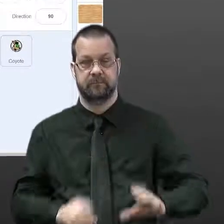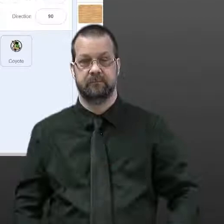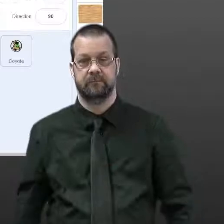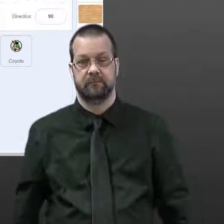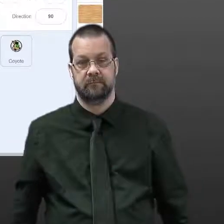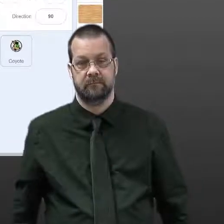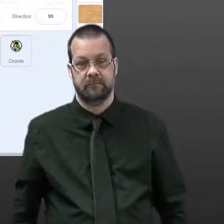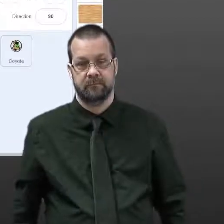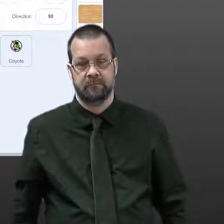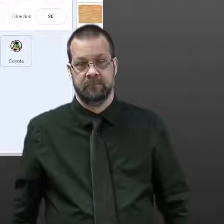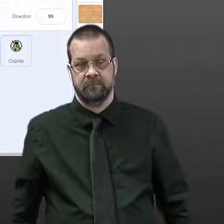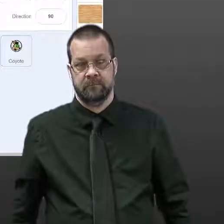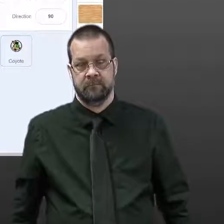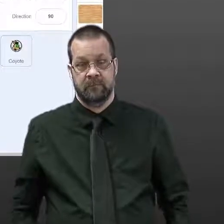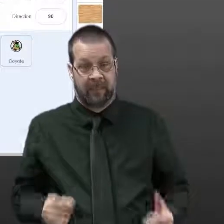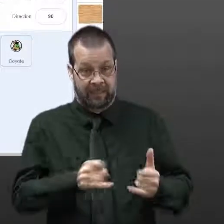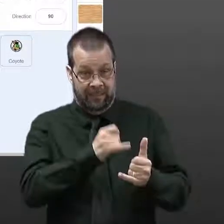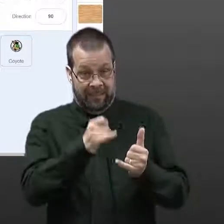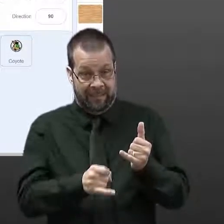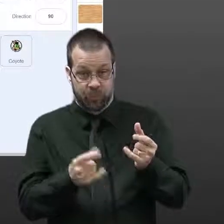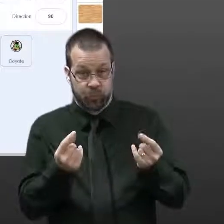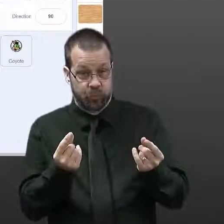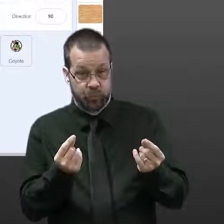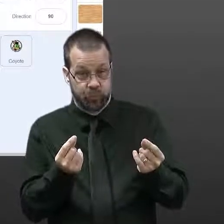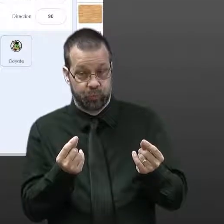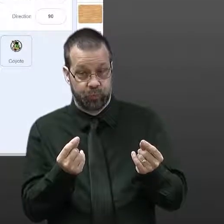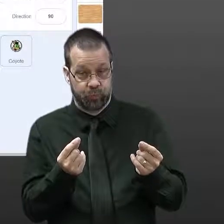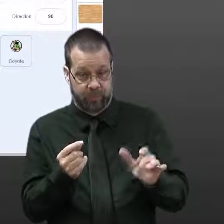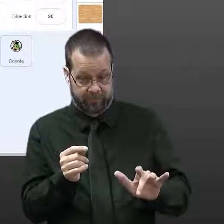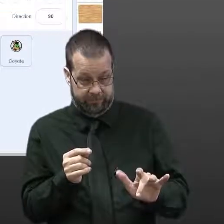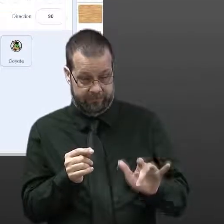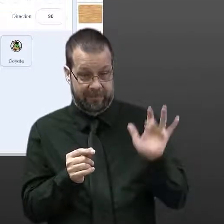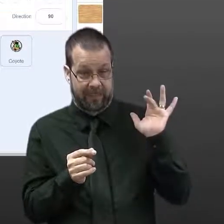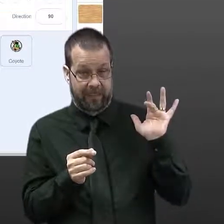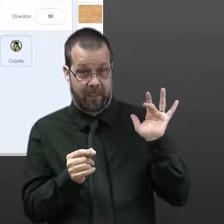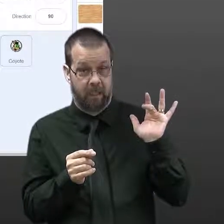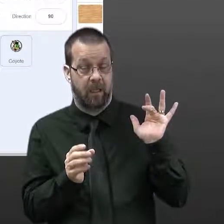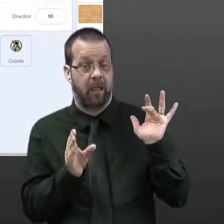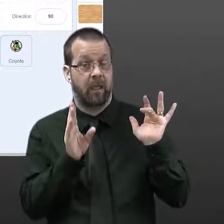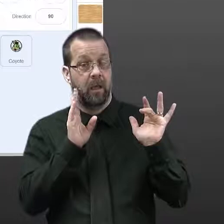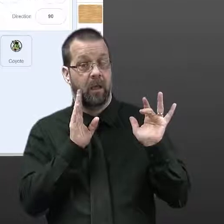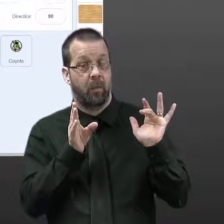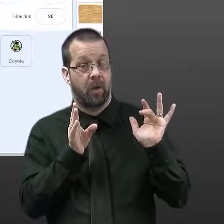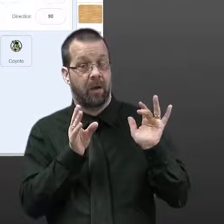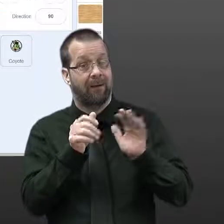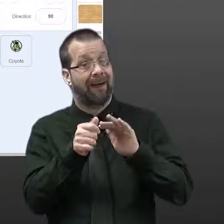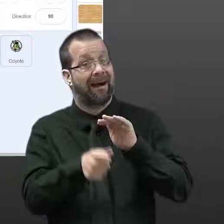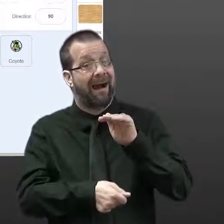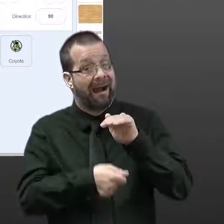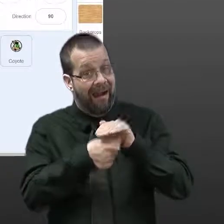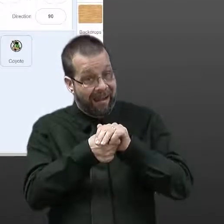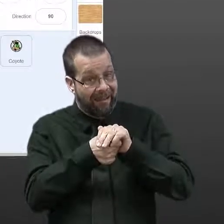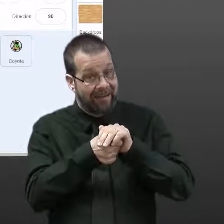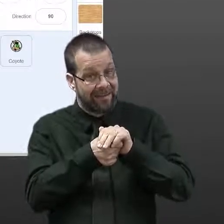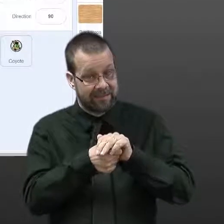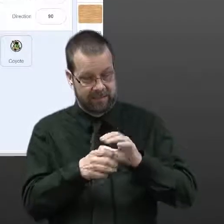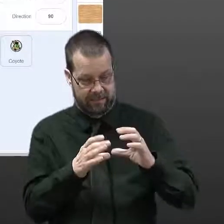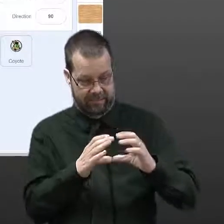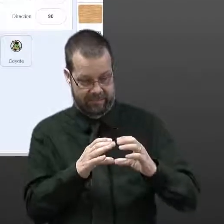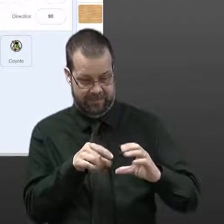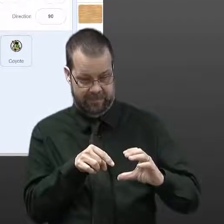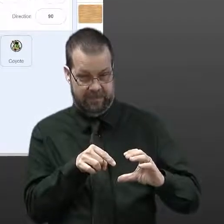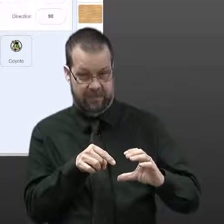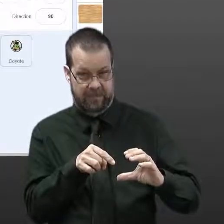so once you have these two blocks in place, the last thing that we're going to do once we let go of the space bar is we are going